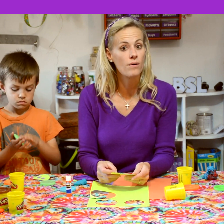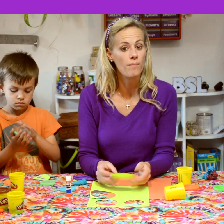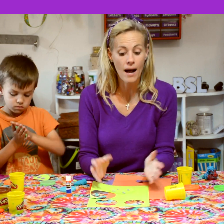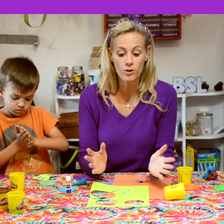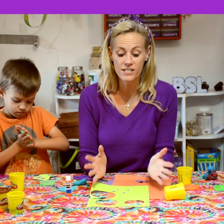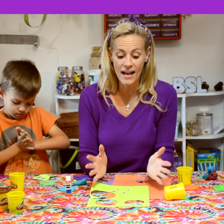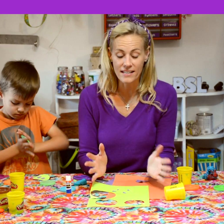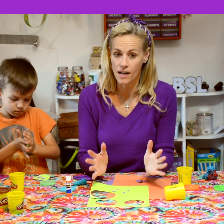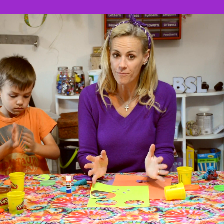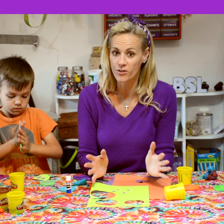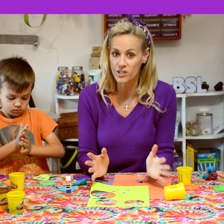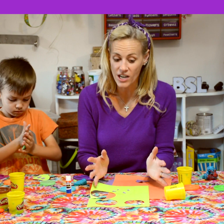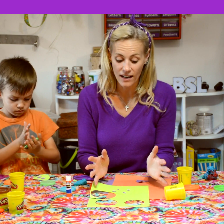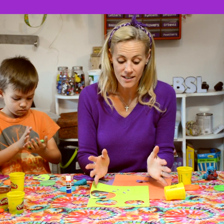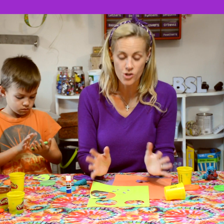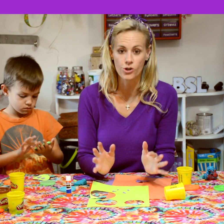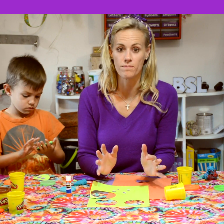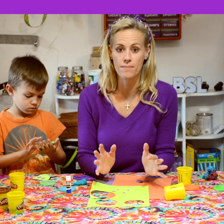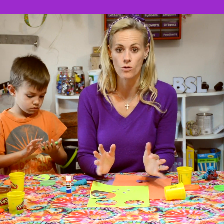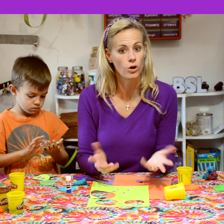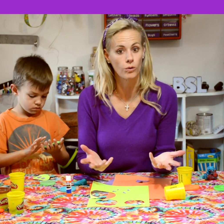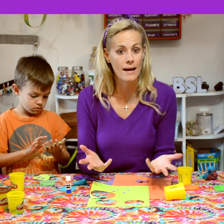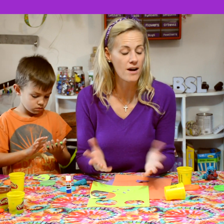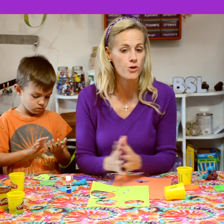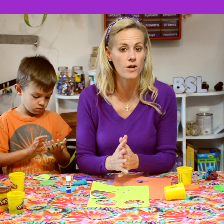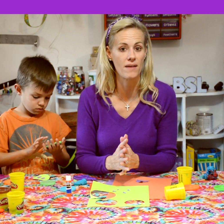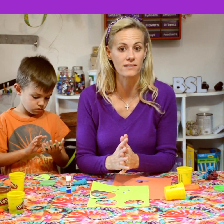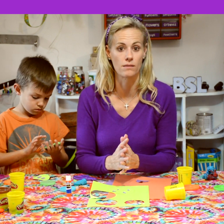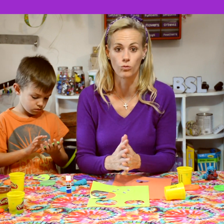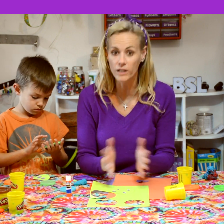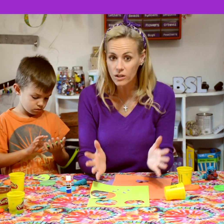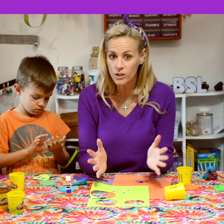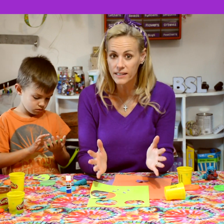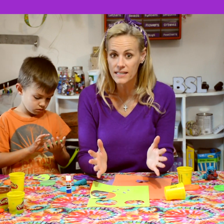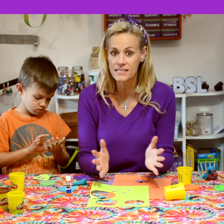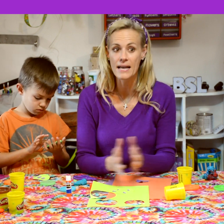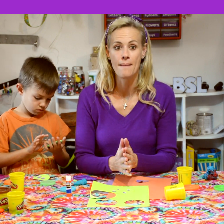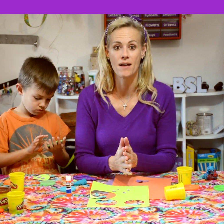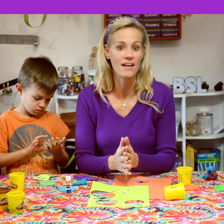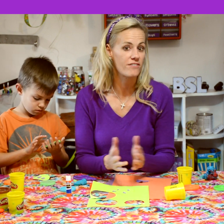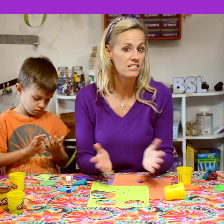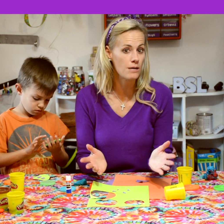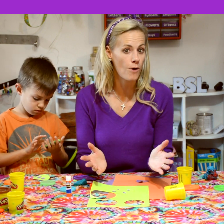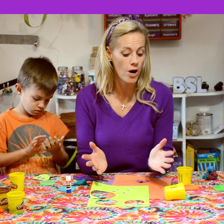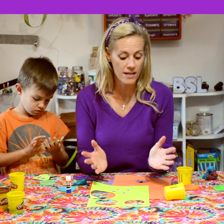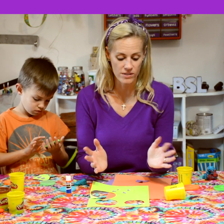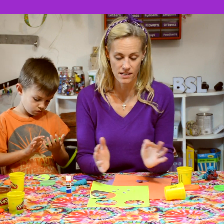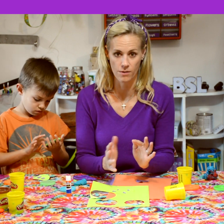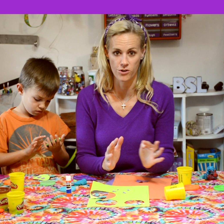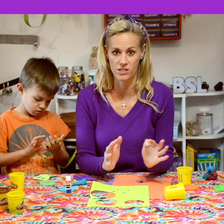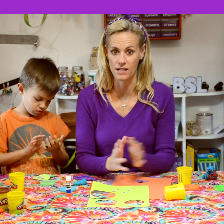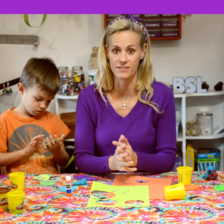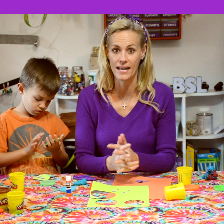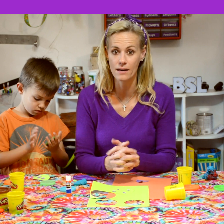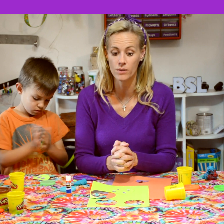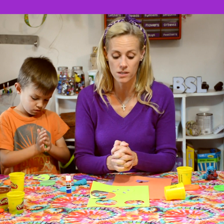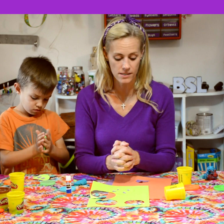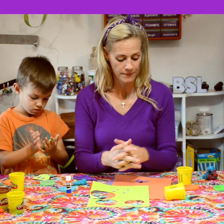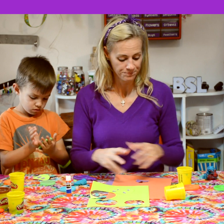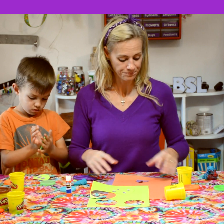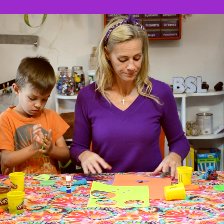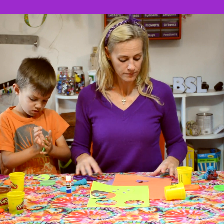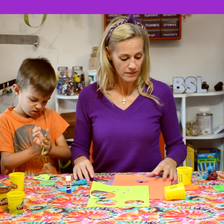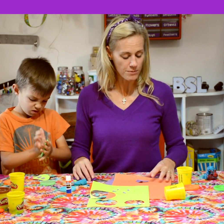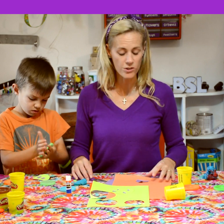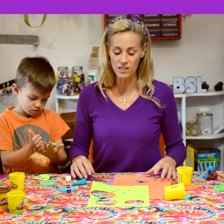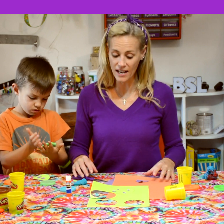If mom or dad is up for the challenge, you could maybe, or grandma, you could make some real cookies, maybe have a tea party with some of your stuffed animals.